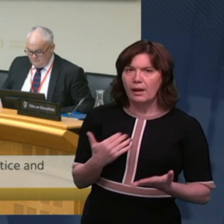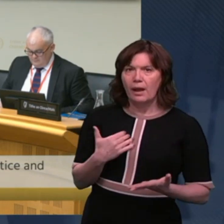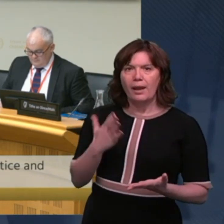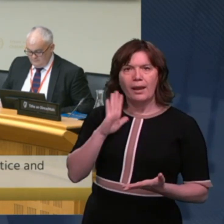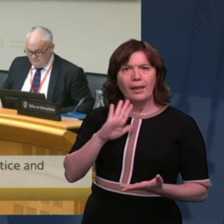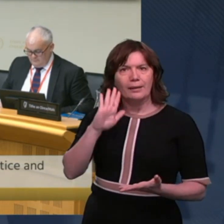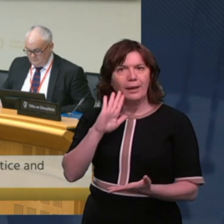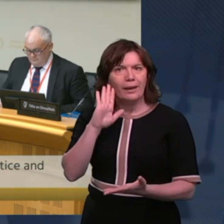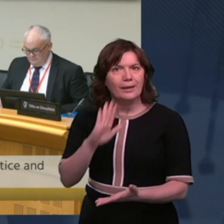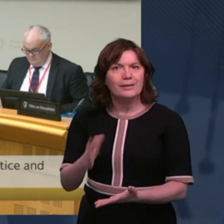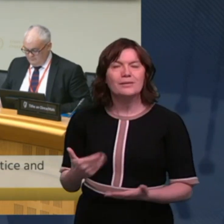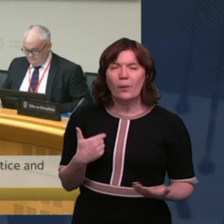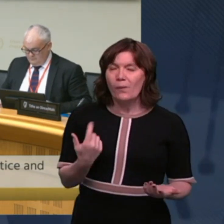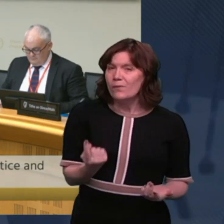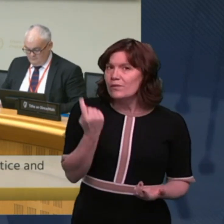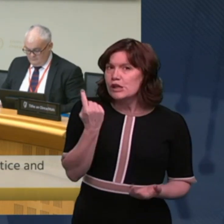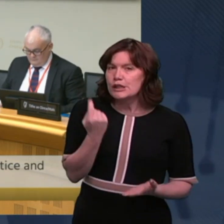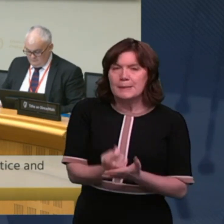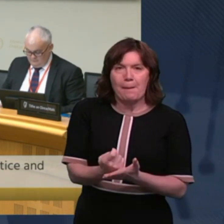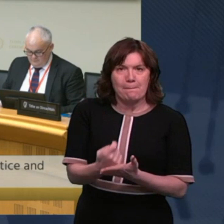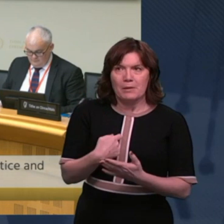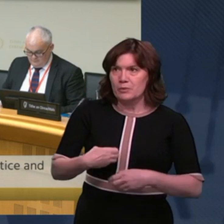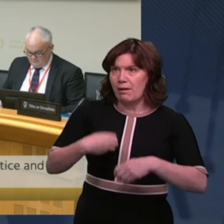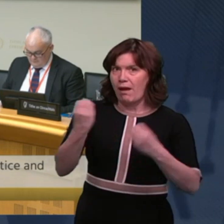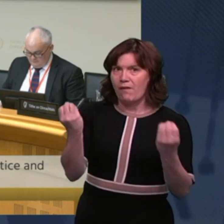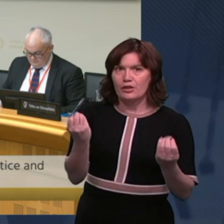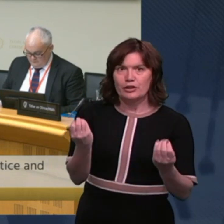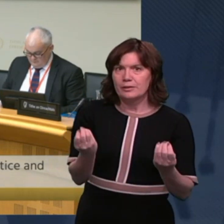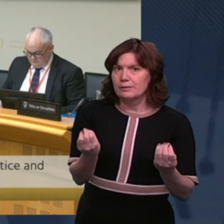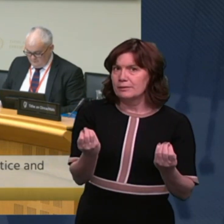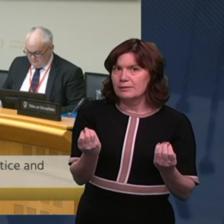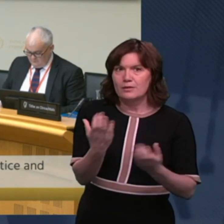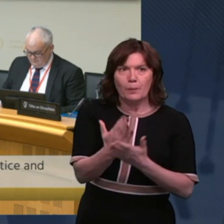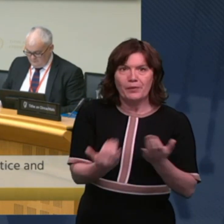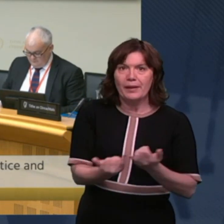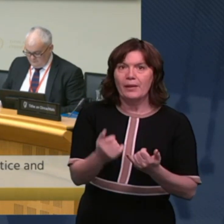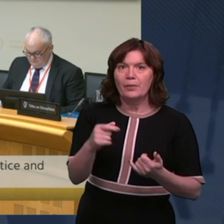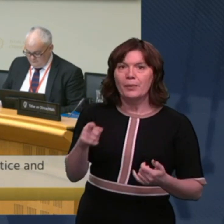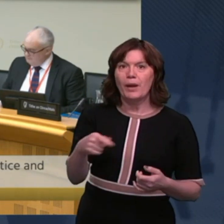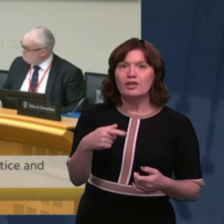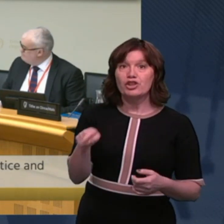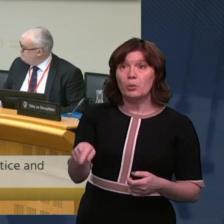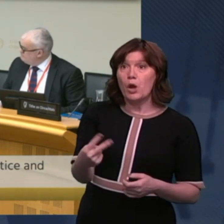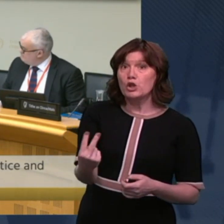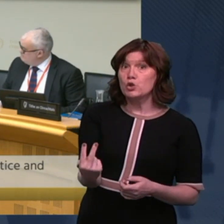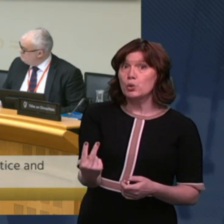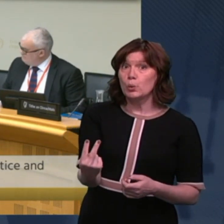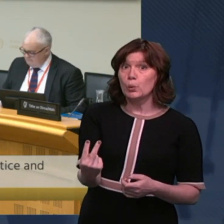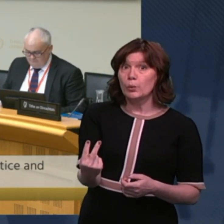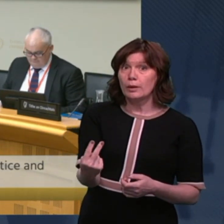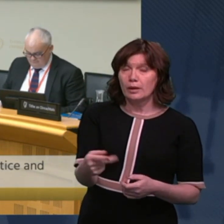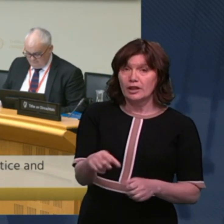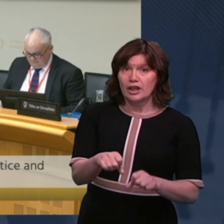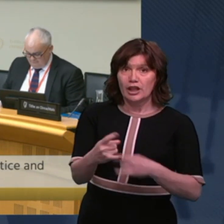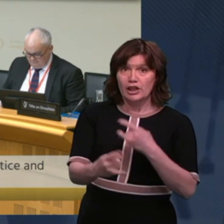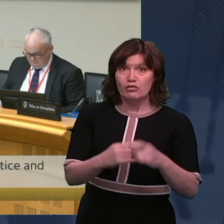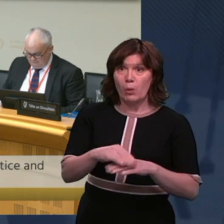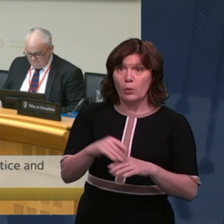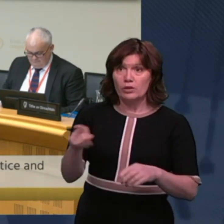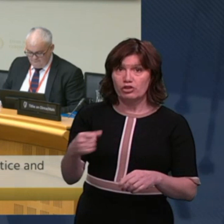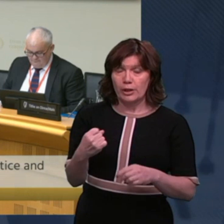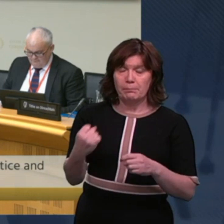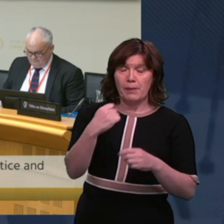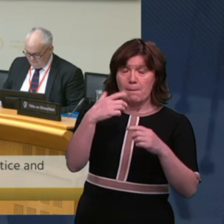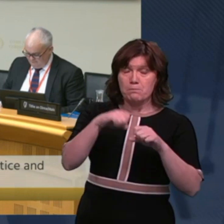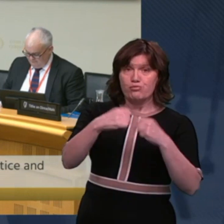time I'd ever been offered this. I'd never been offered anything beforehand. When she was 2 and broke my nose, and I was crying down the phone to the district